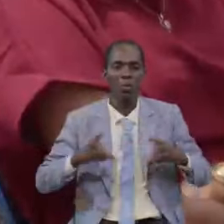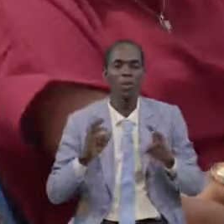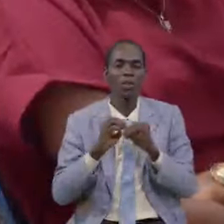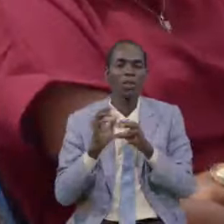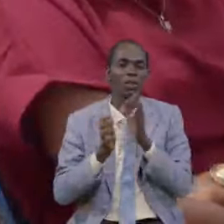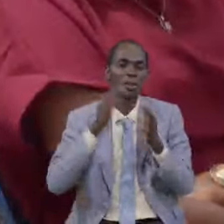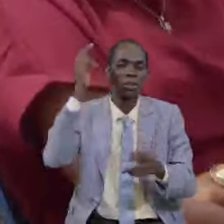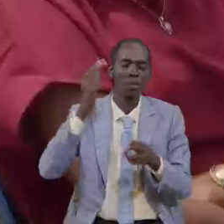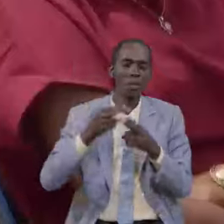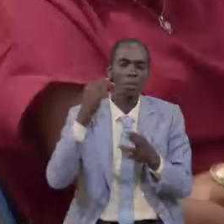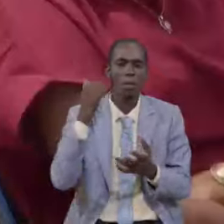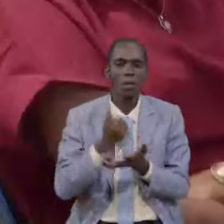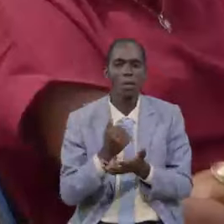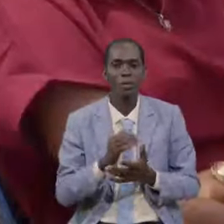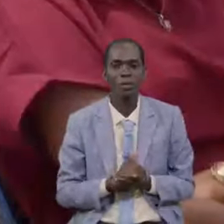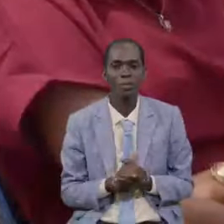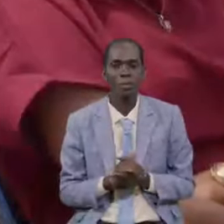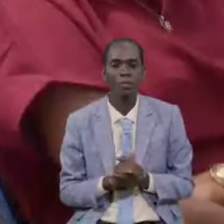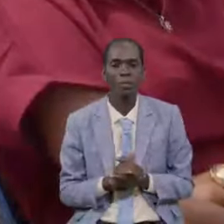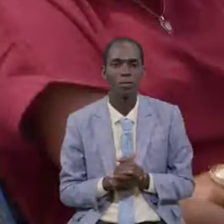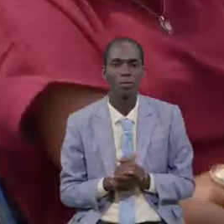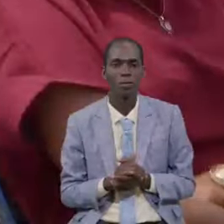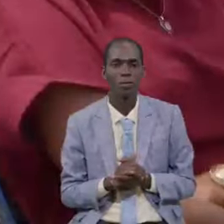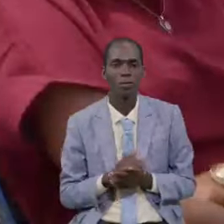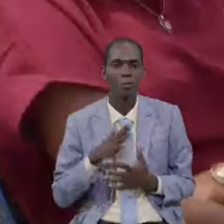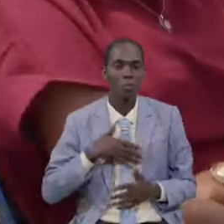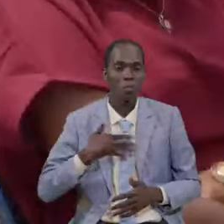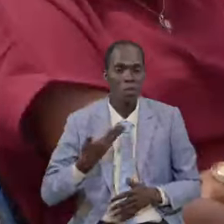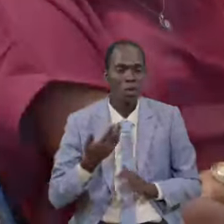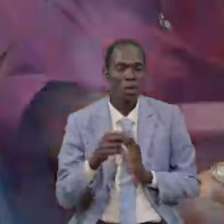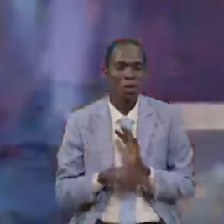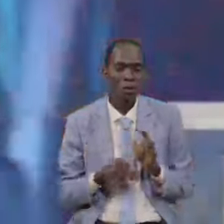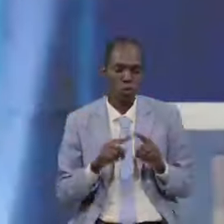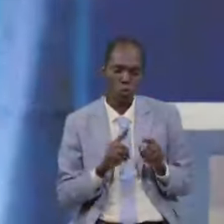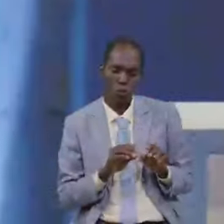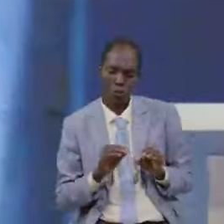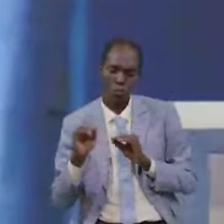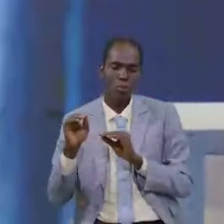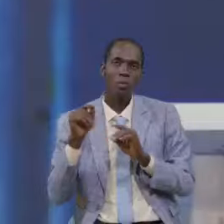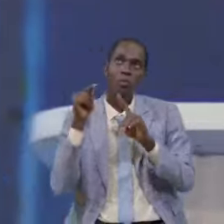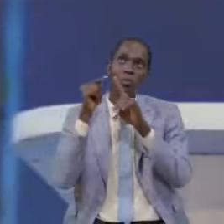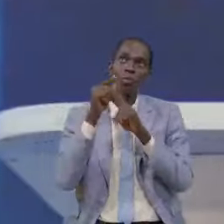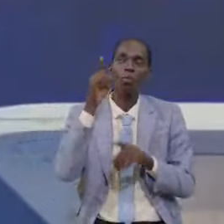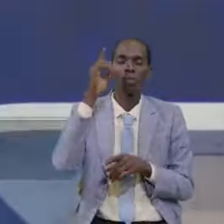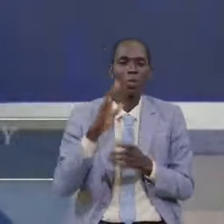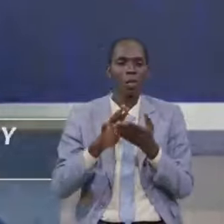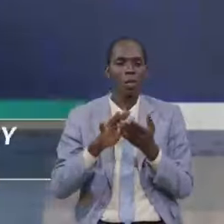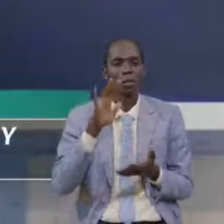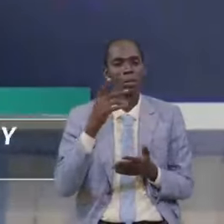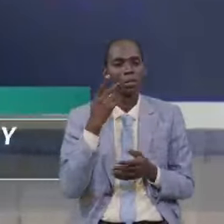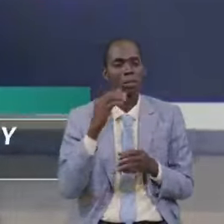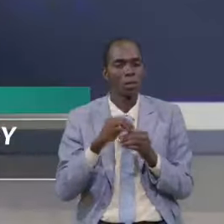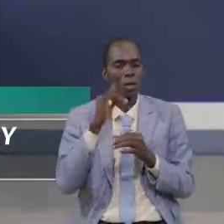Yeah. Willingness to move towards glory. Look at Isaiah chapter 1 verse 19.